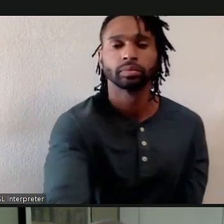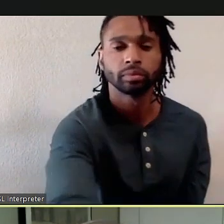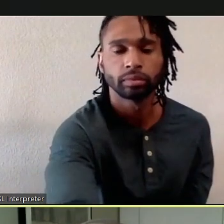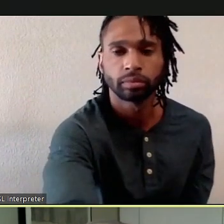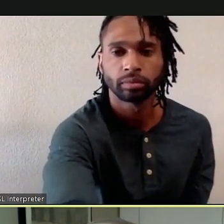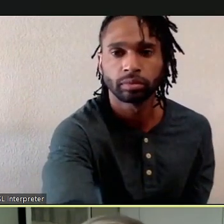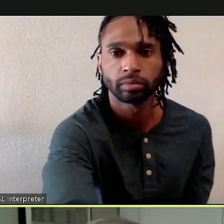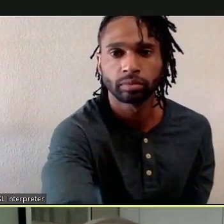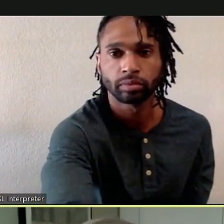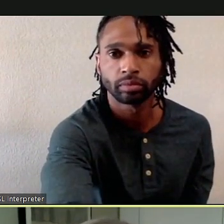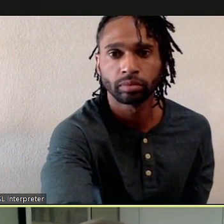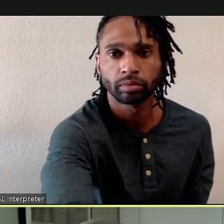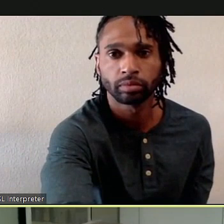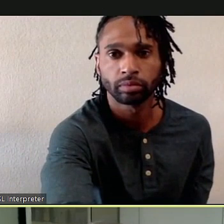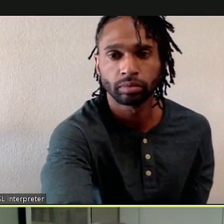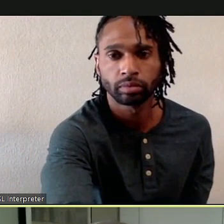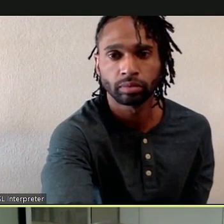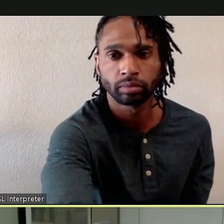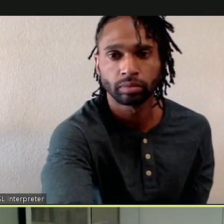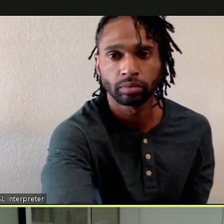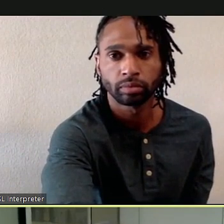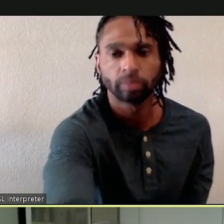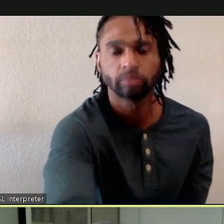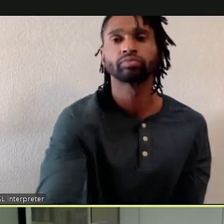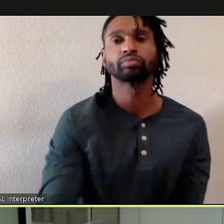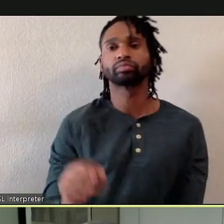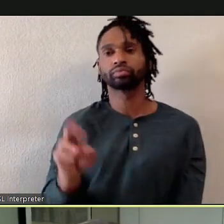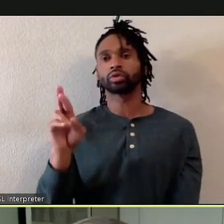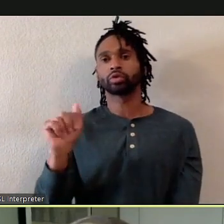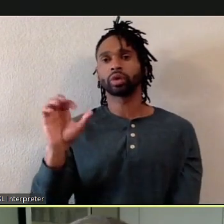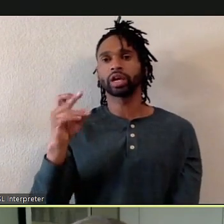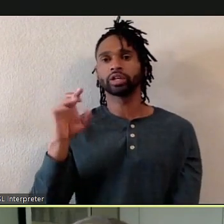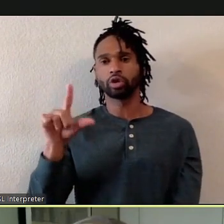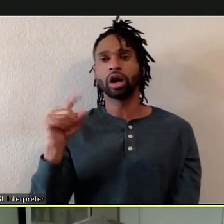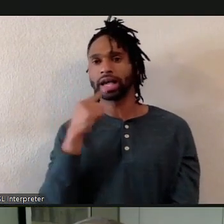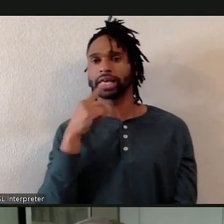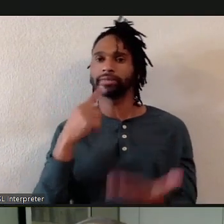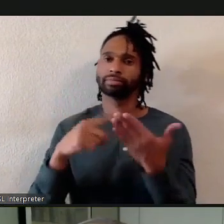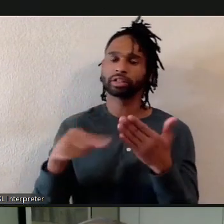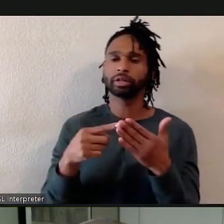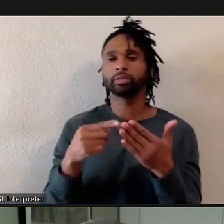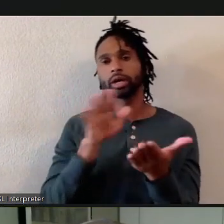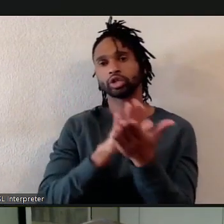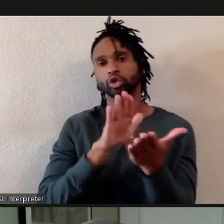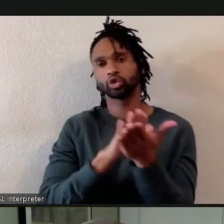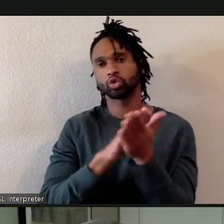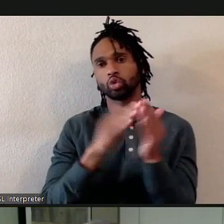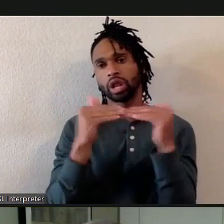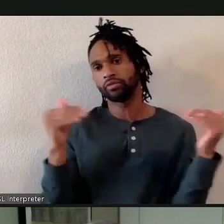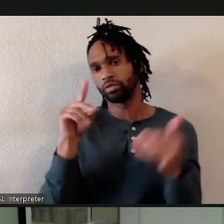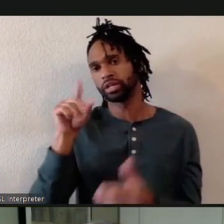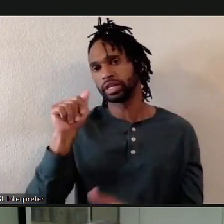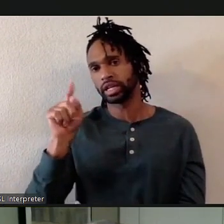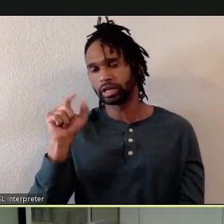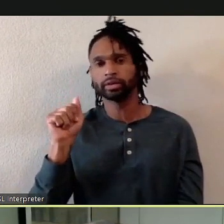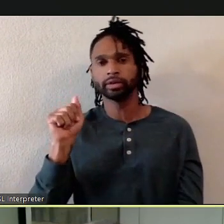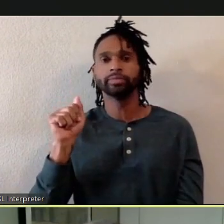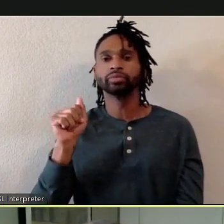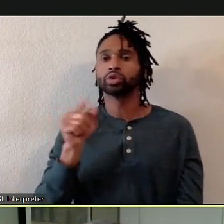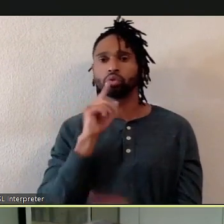This is Rachel. I can talk a little bit about some of our state level school data. So I think one important thing